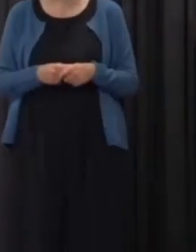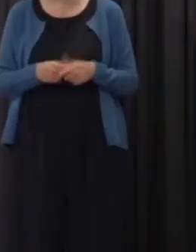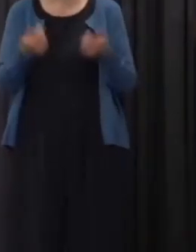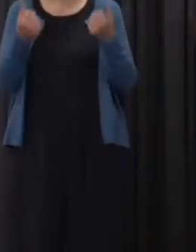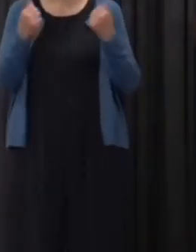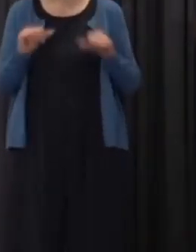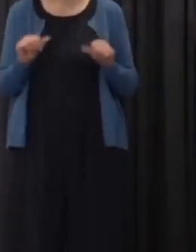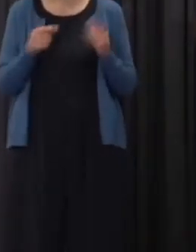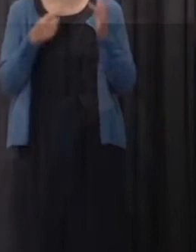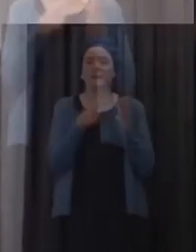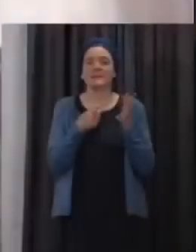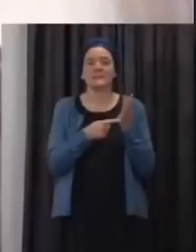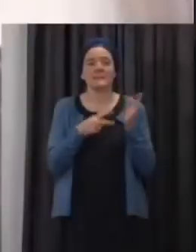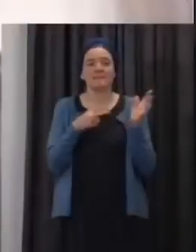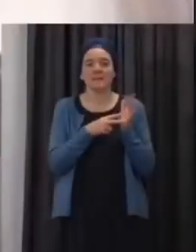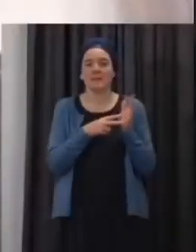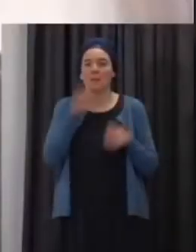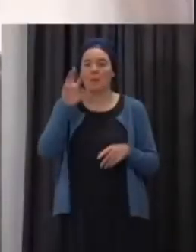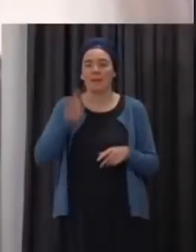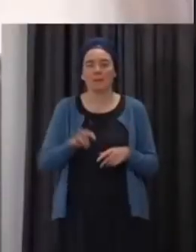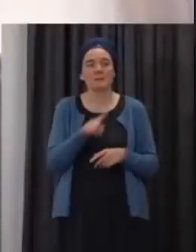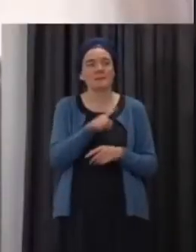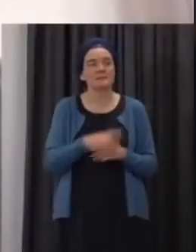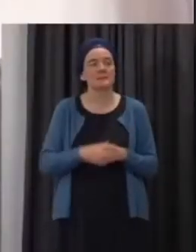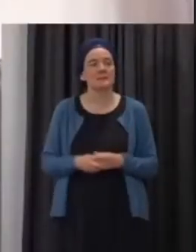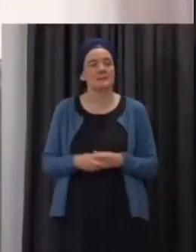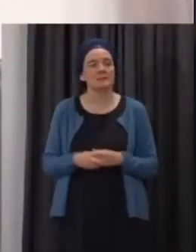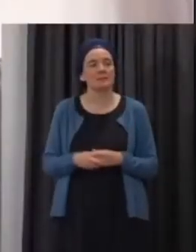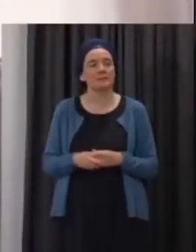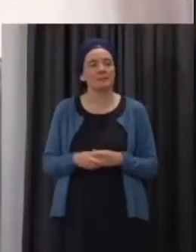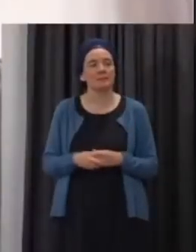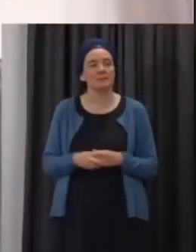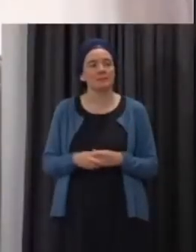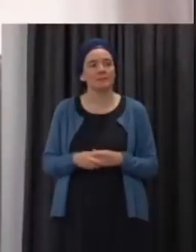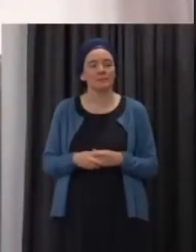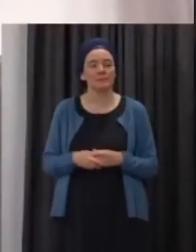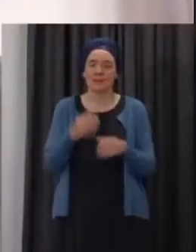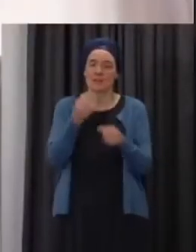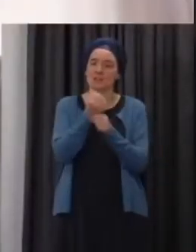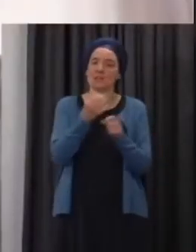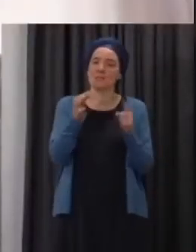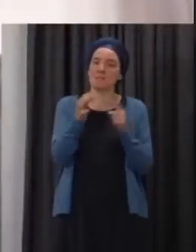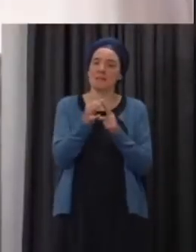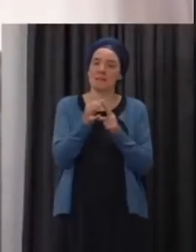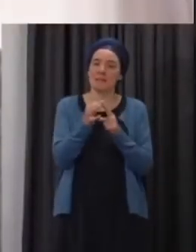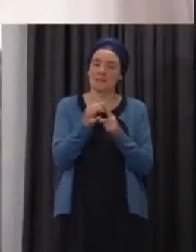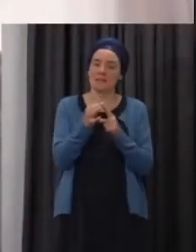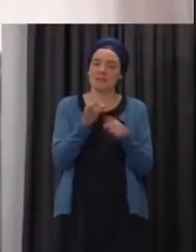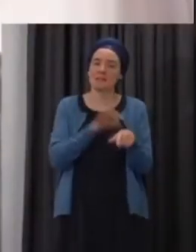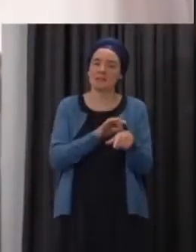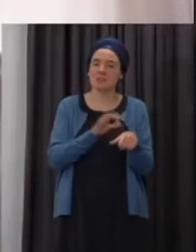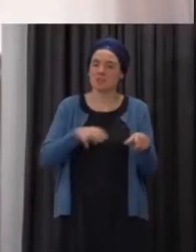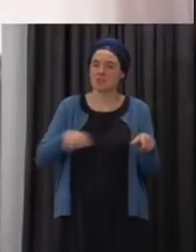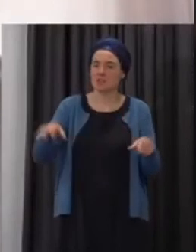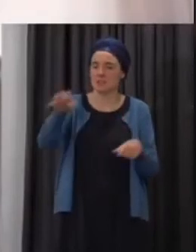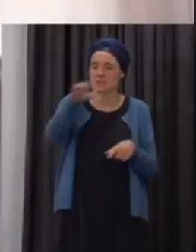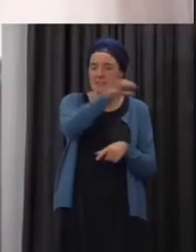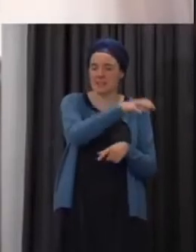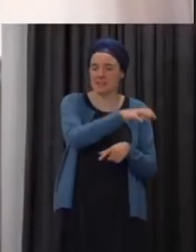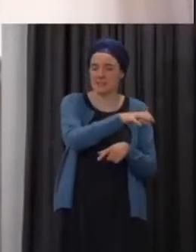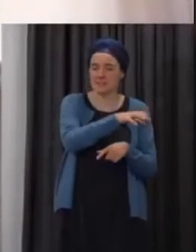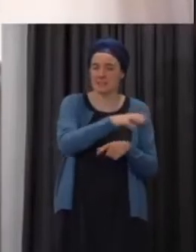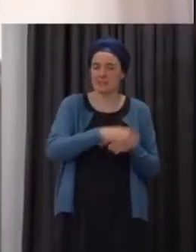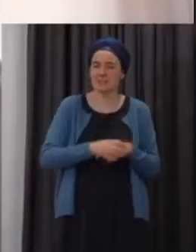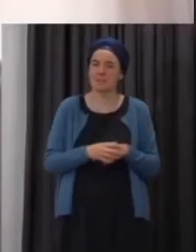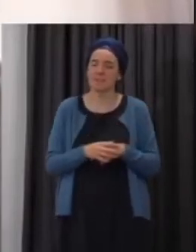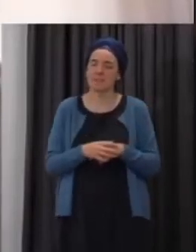Wales. Minister, thank you. We're hearing from GP surgeries across the country that a number of people have wrongly been sent